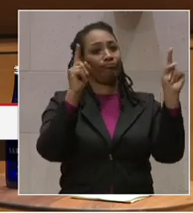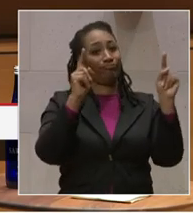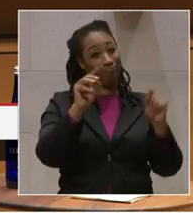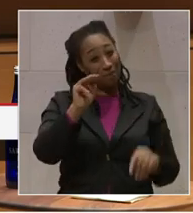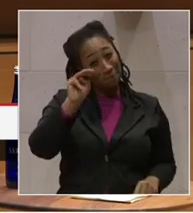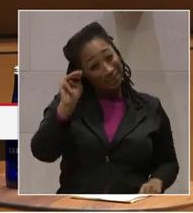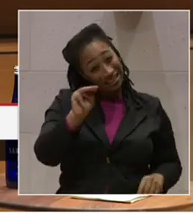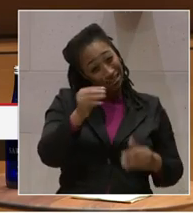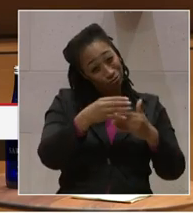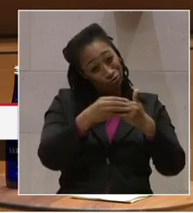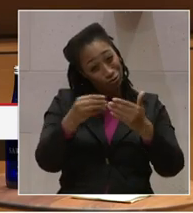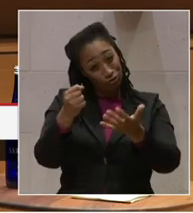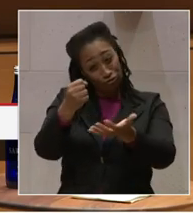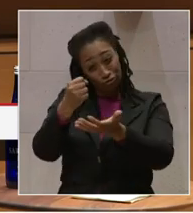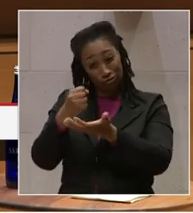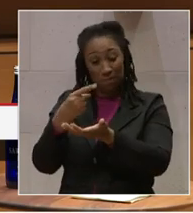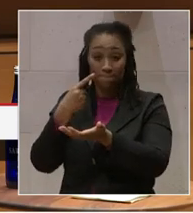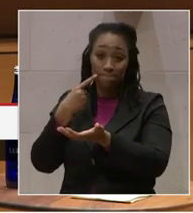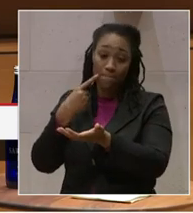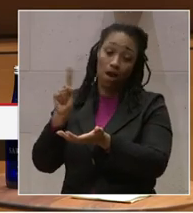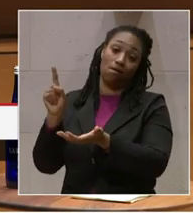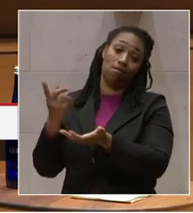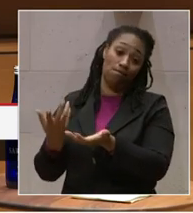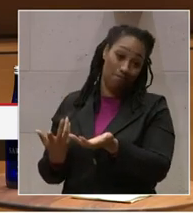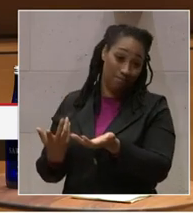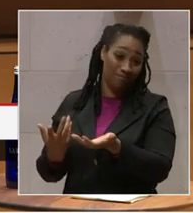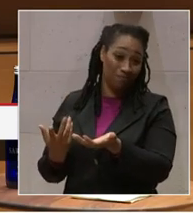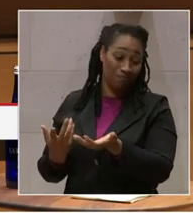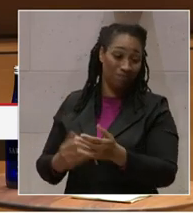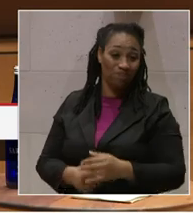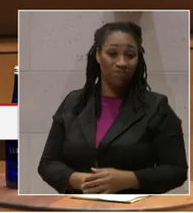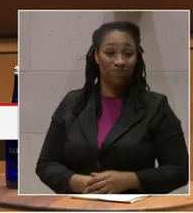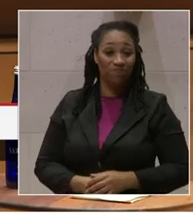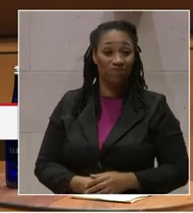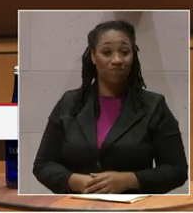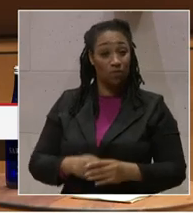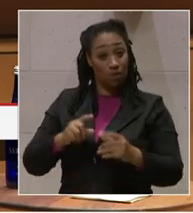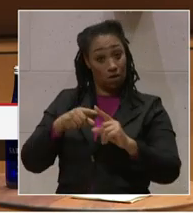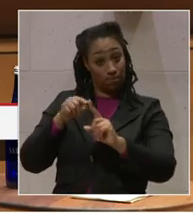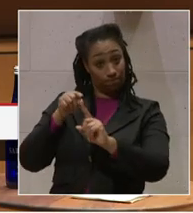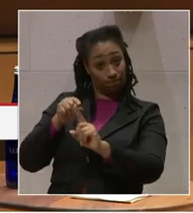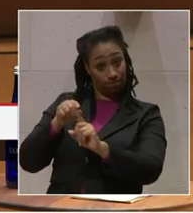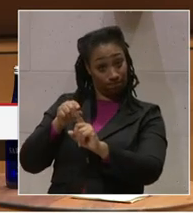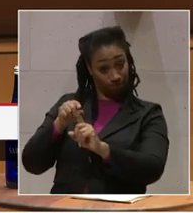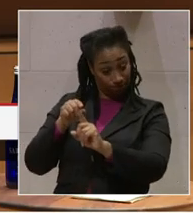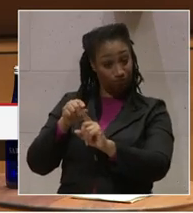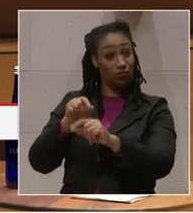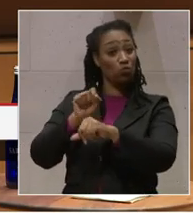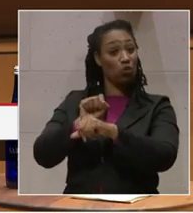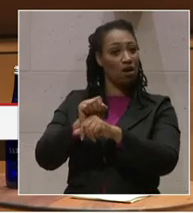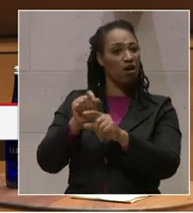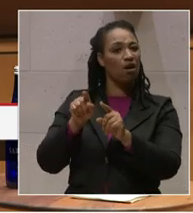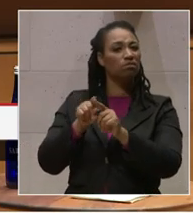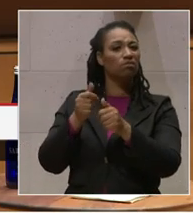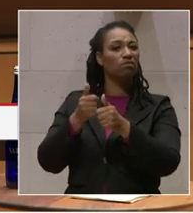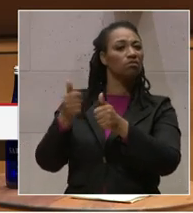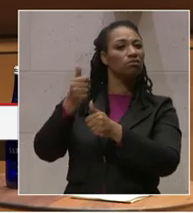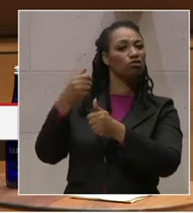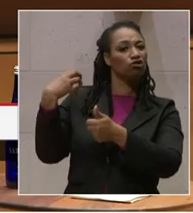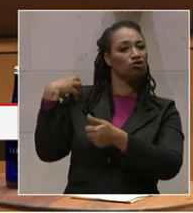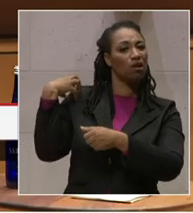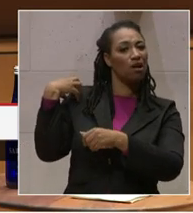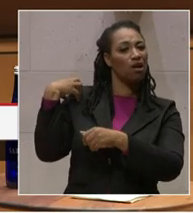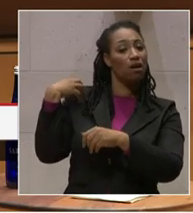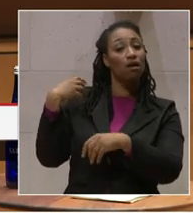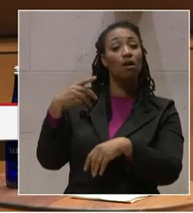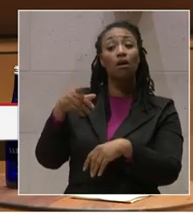as long as she was chair, there was never any slimming of those dollars. I can't say that now. And